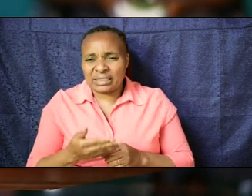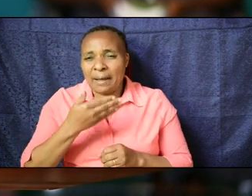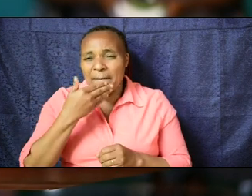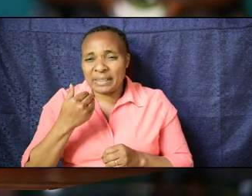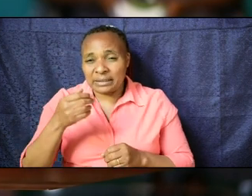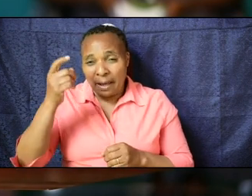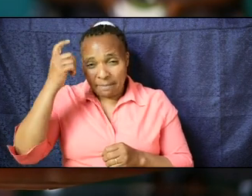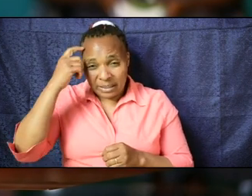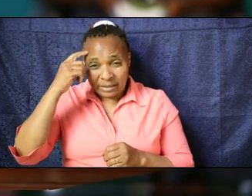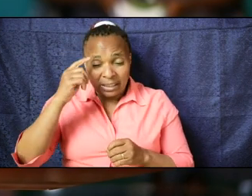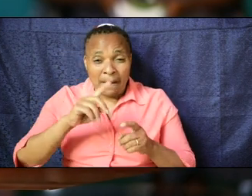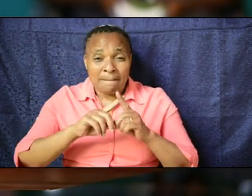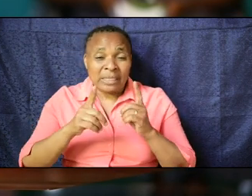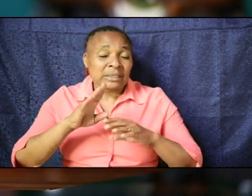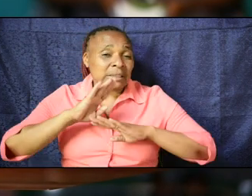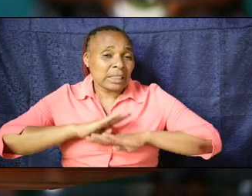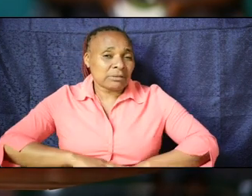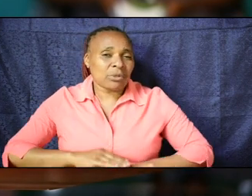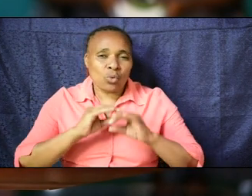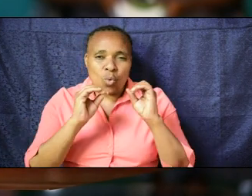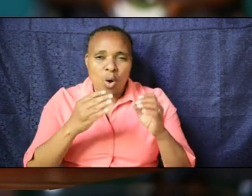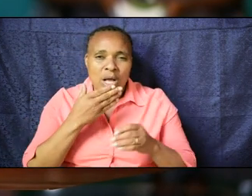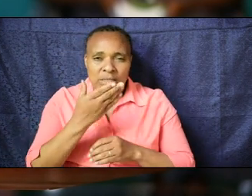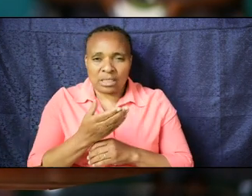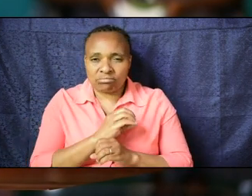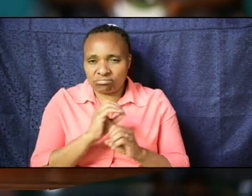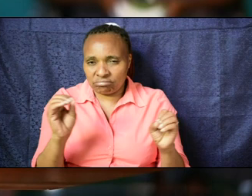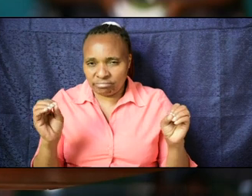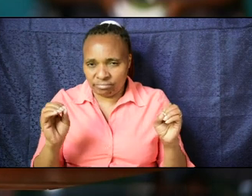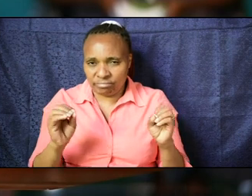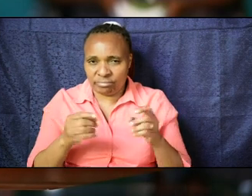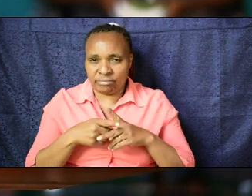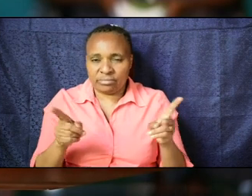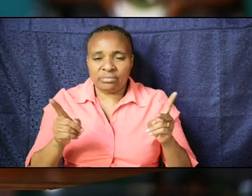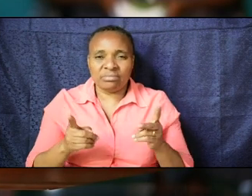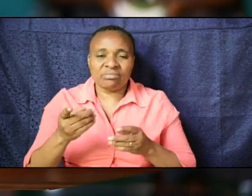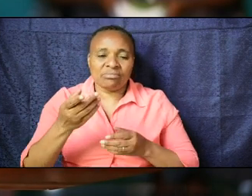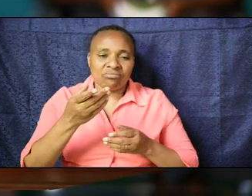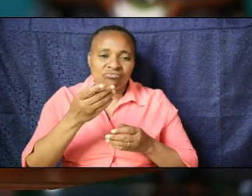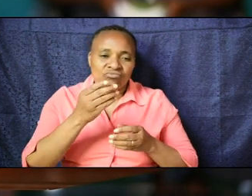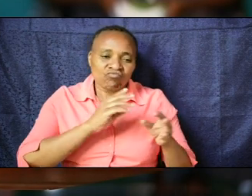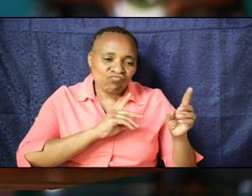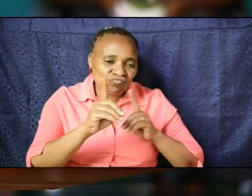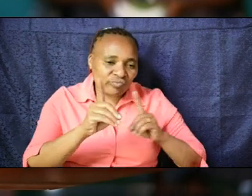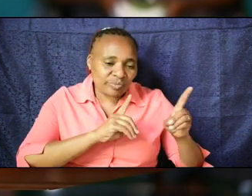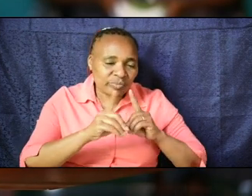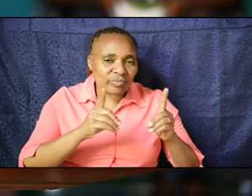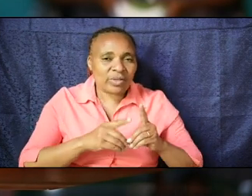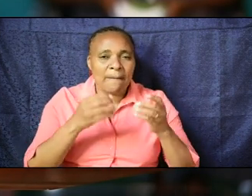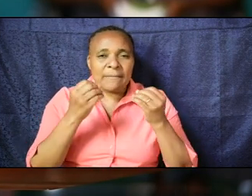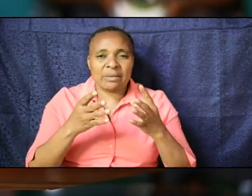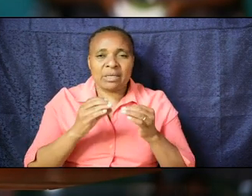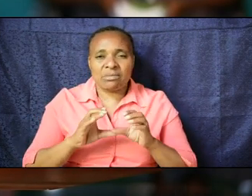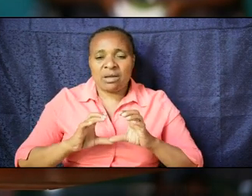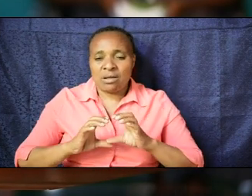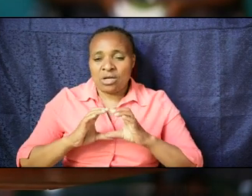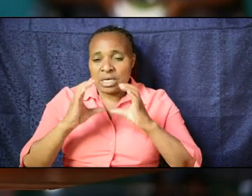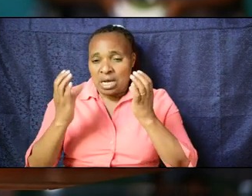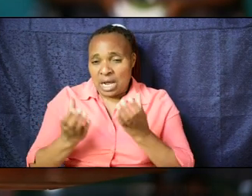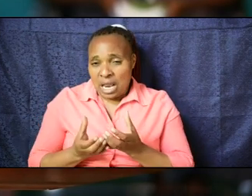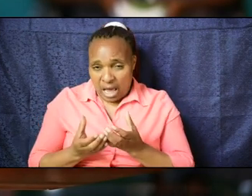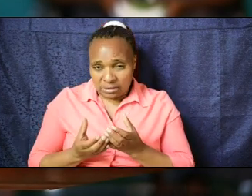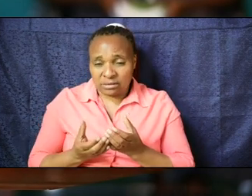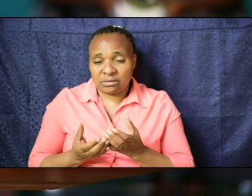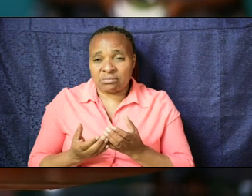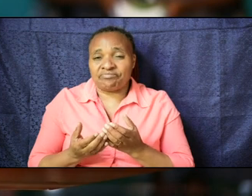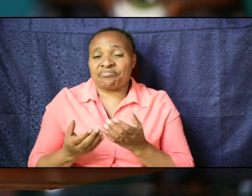their ability. However, he wasn't satisfied with their answers. He began to have debates with many of his classmates back at school